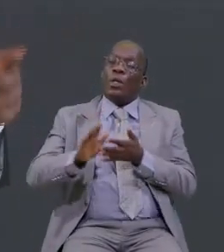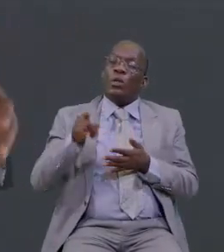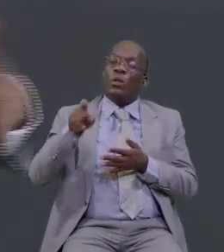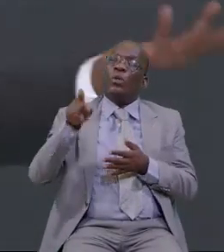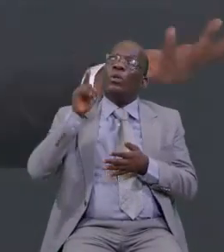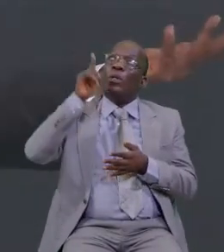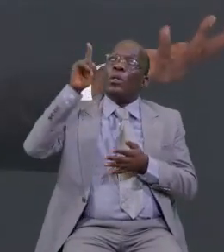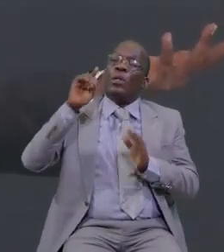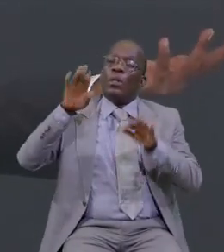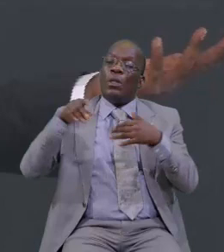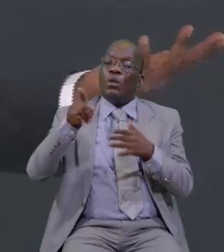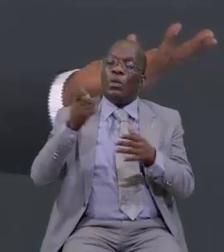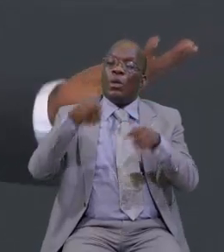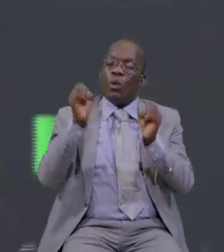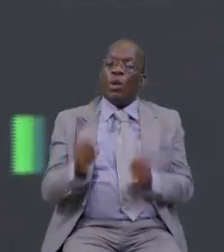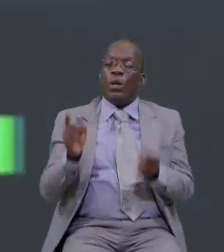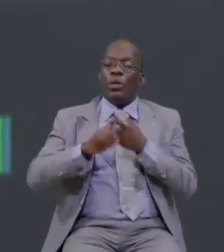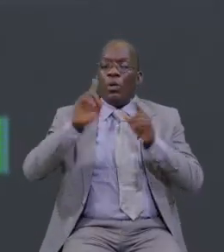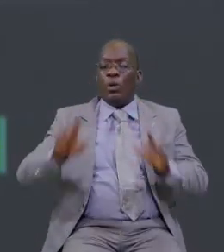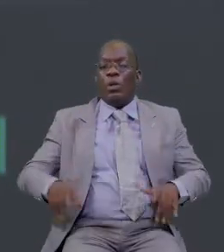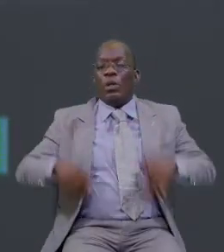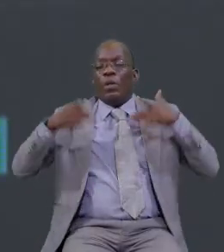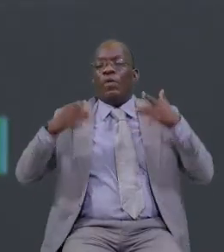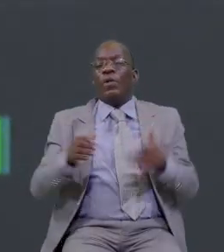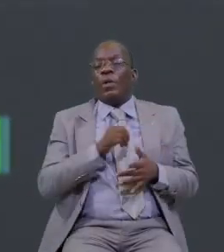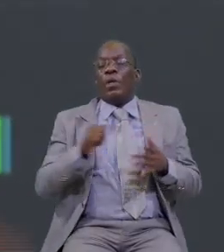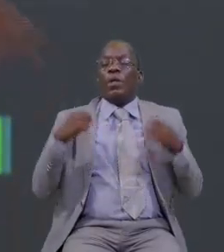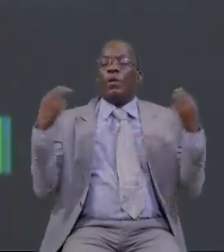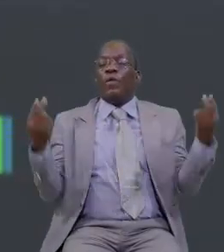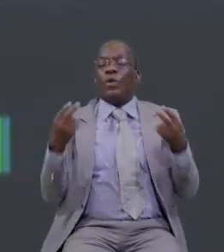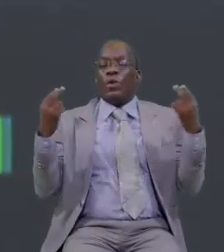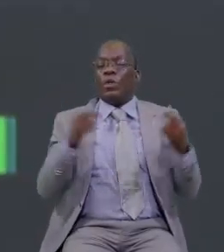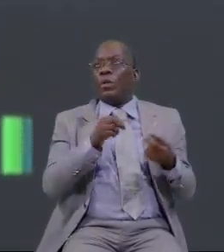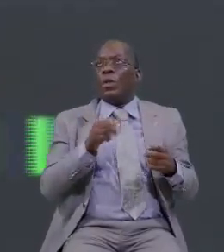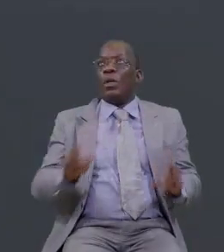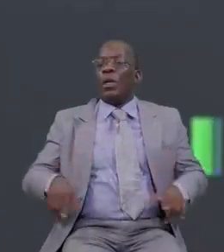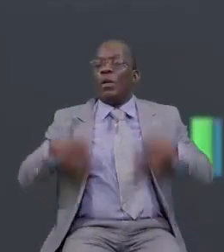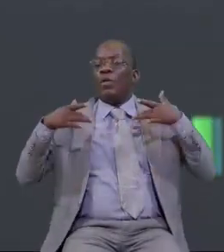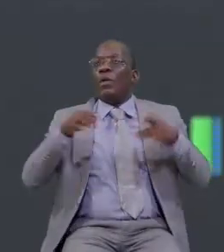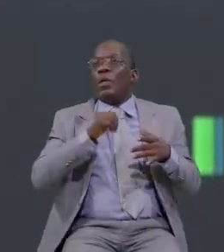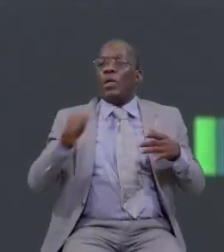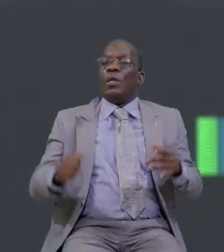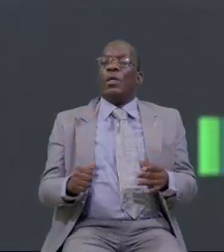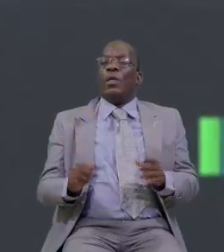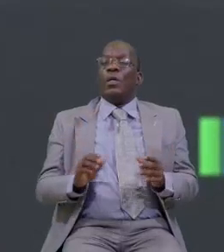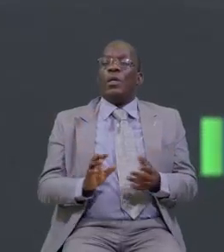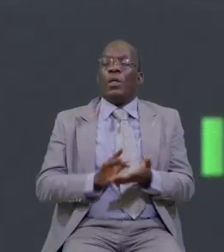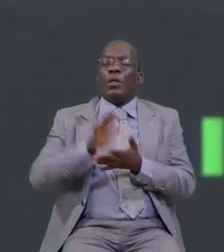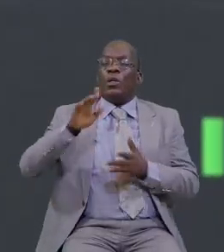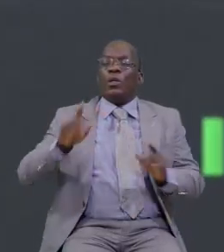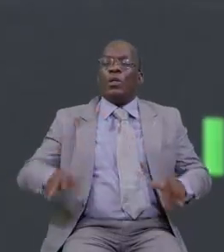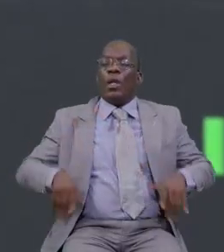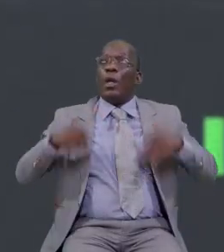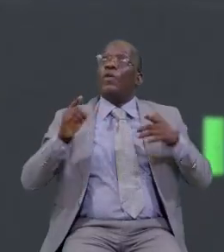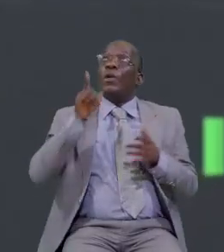live a victorious life, a gracious life. He makes you to live a life